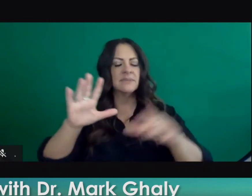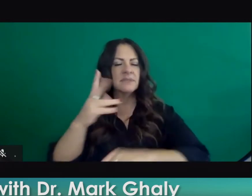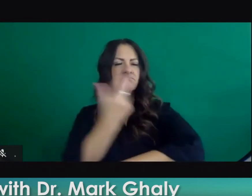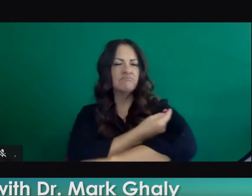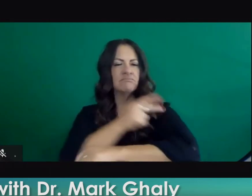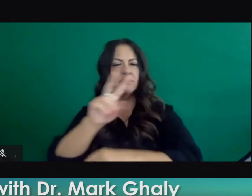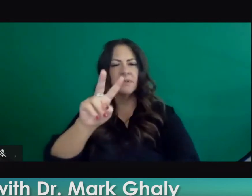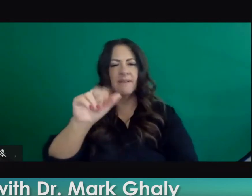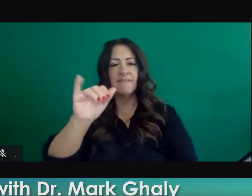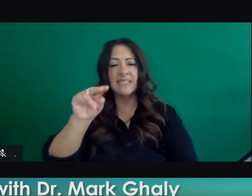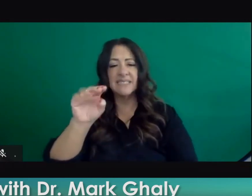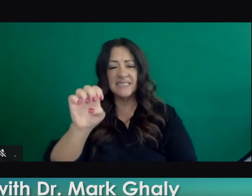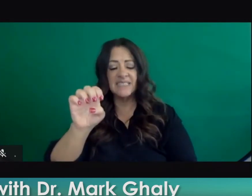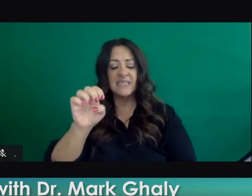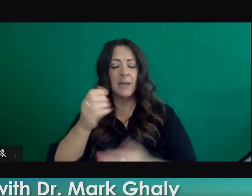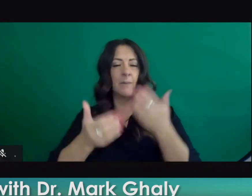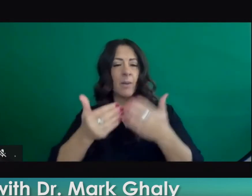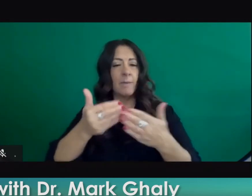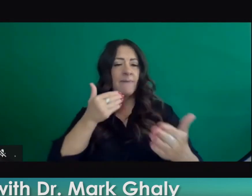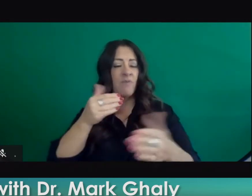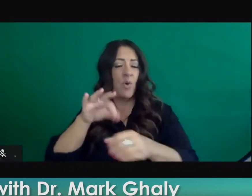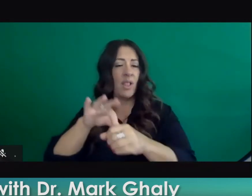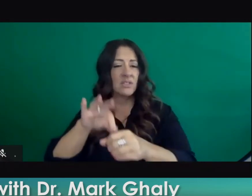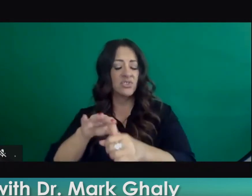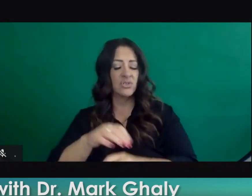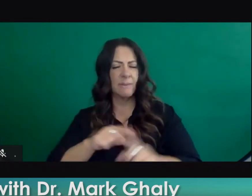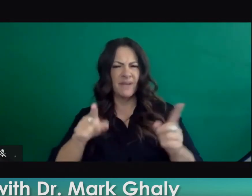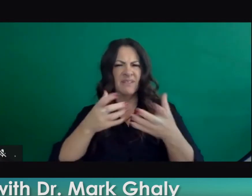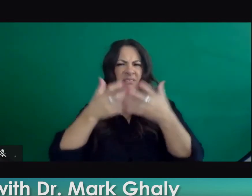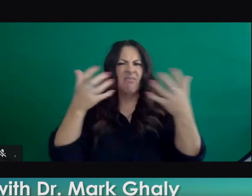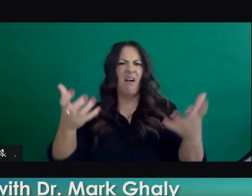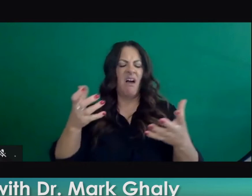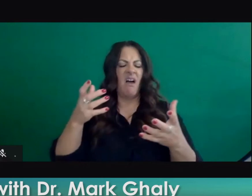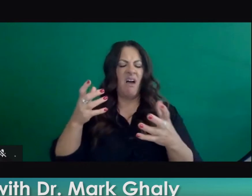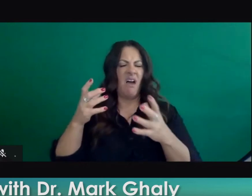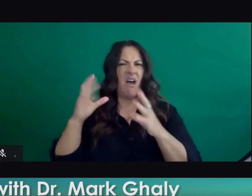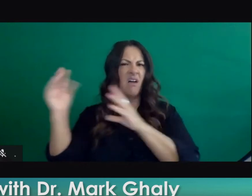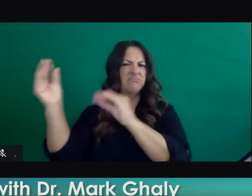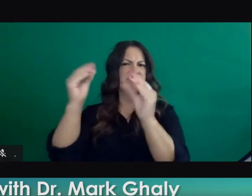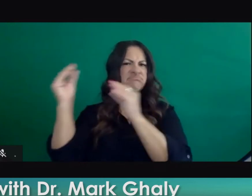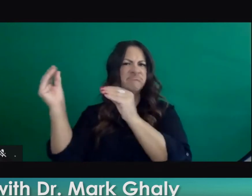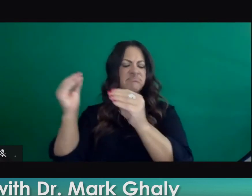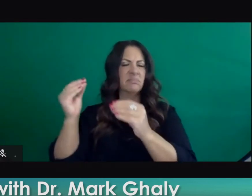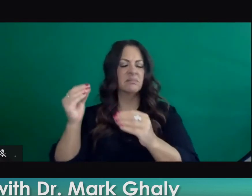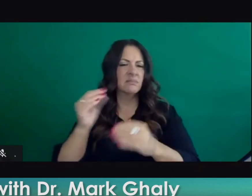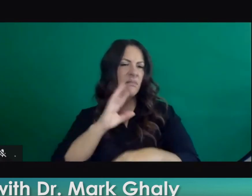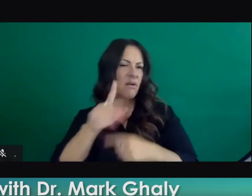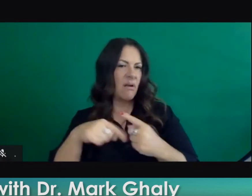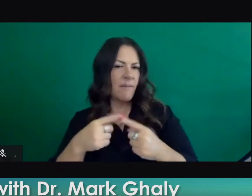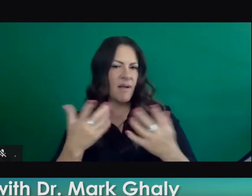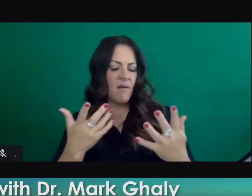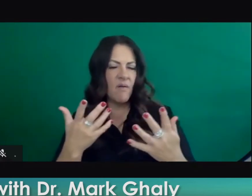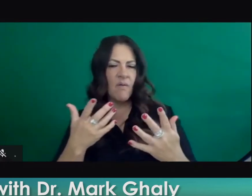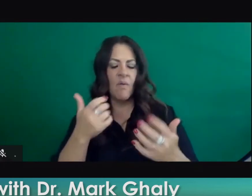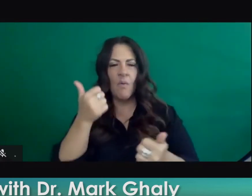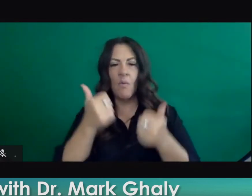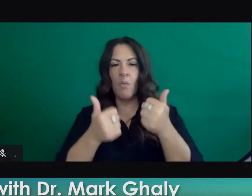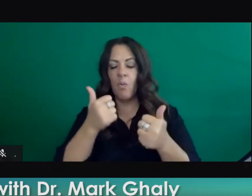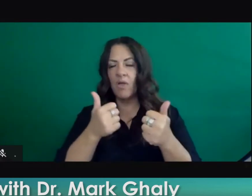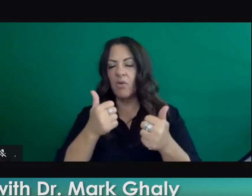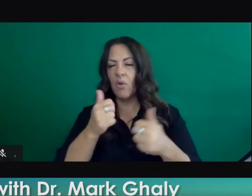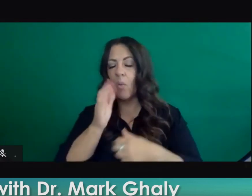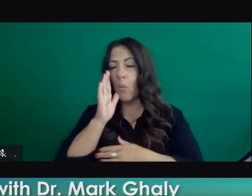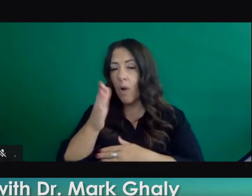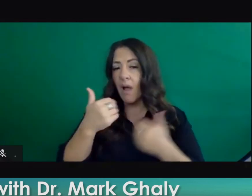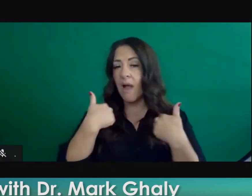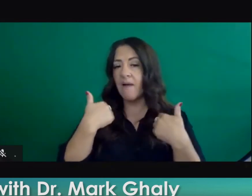before the election. There's a tremendous amount of discussions revolving around whether or not there's going to be